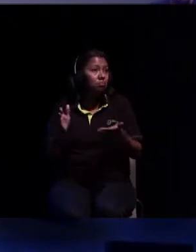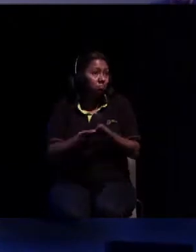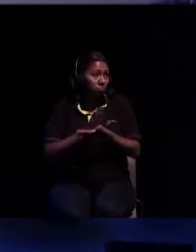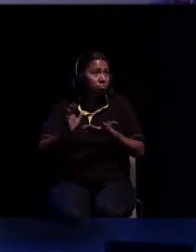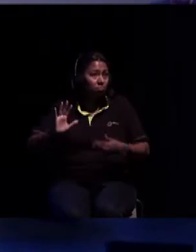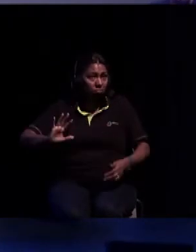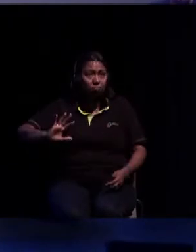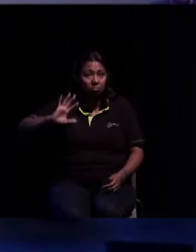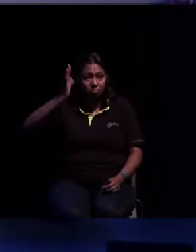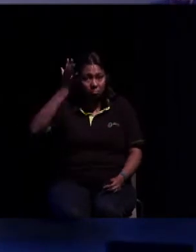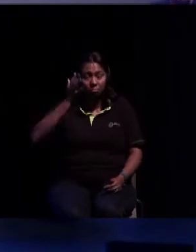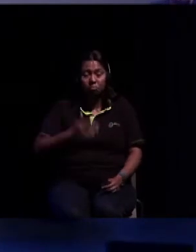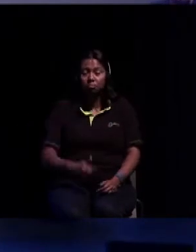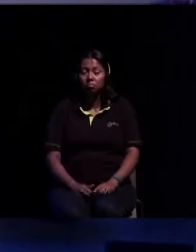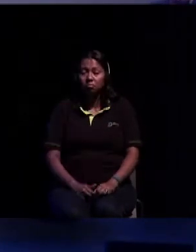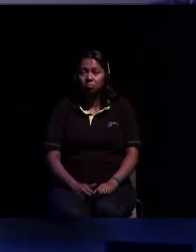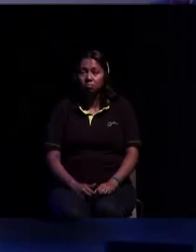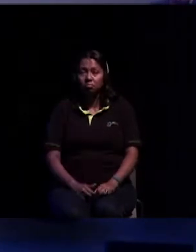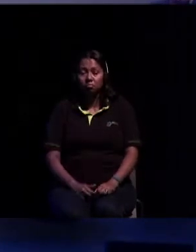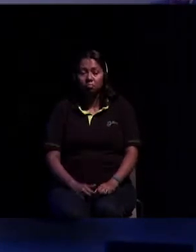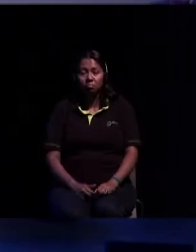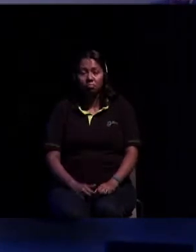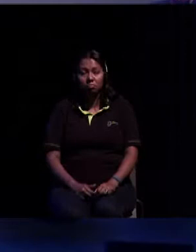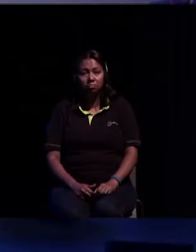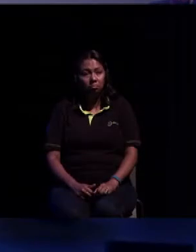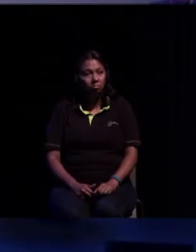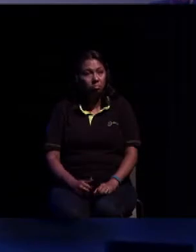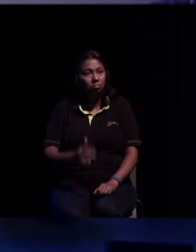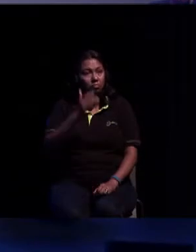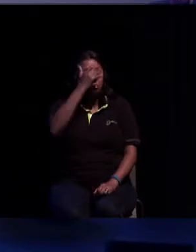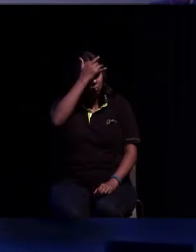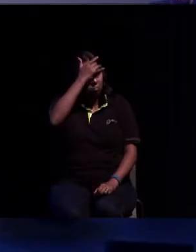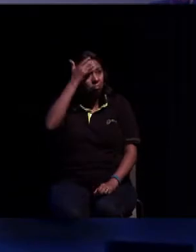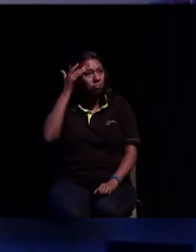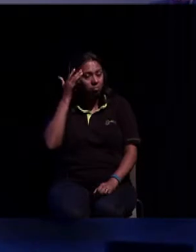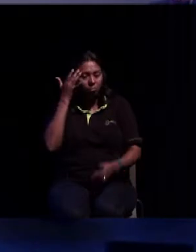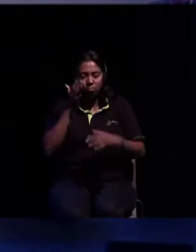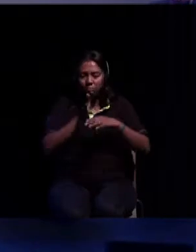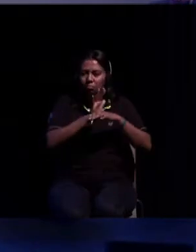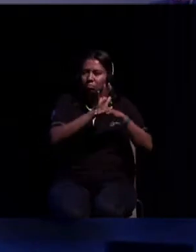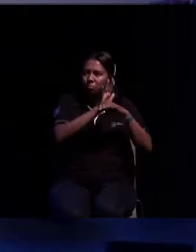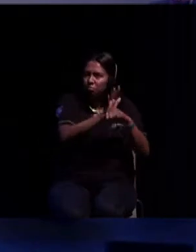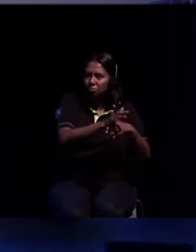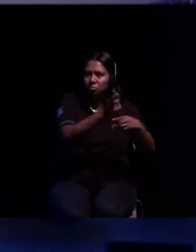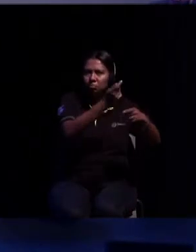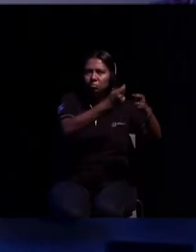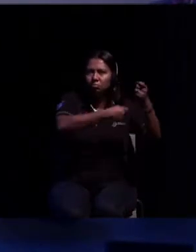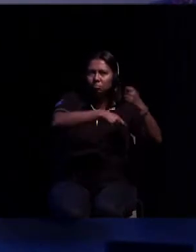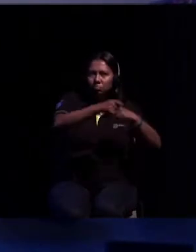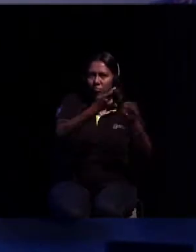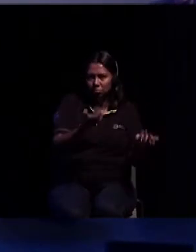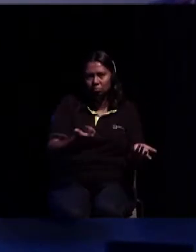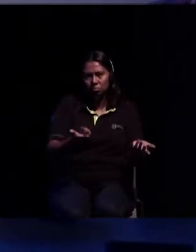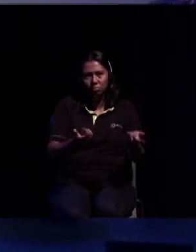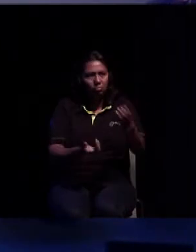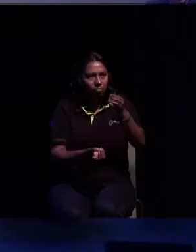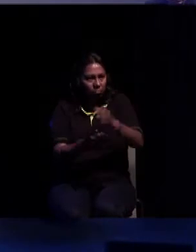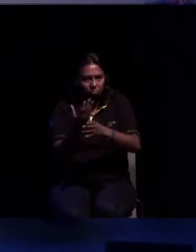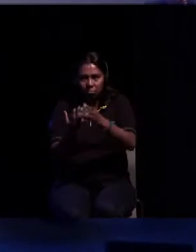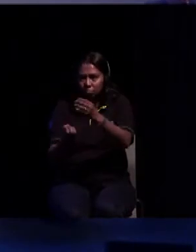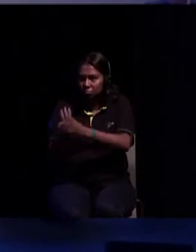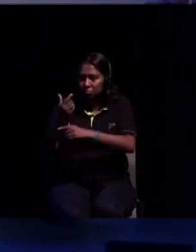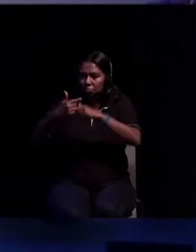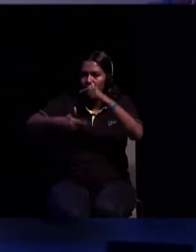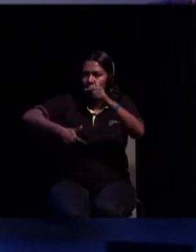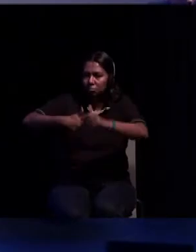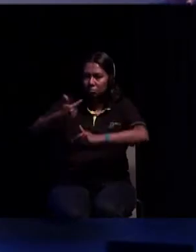and jobs, contributions to economies. And this is why countries around the world pin their hopes on tourism as a tool